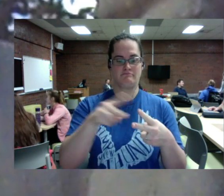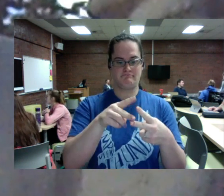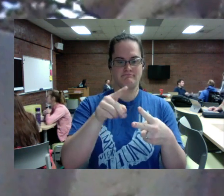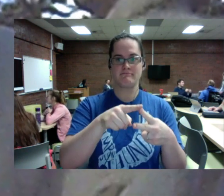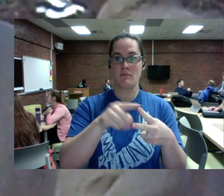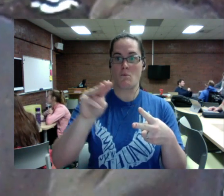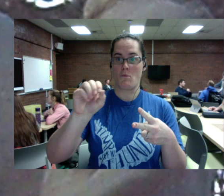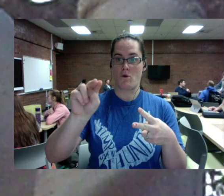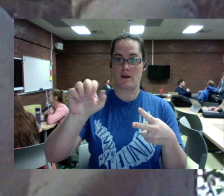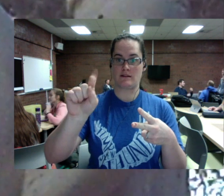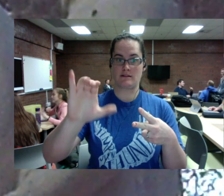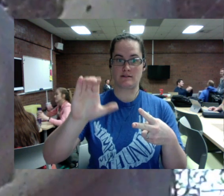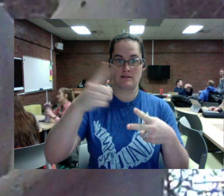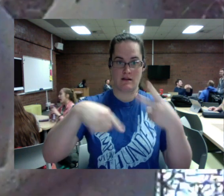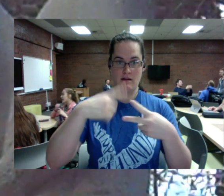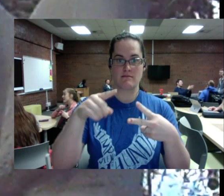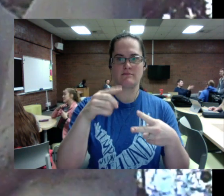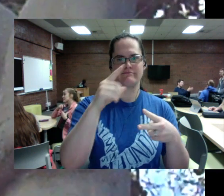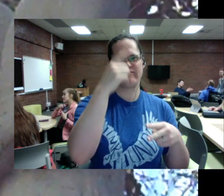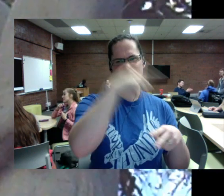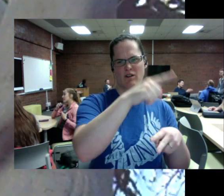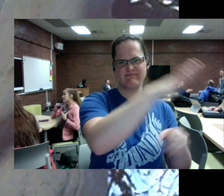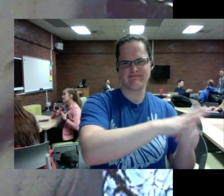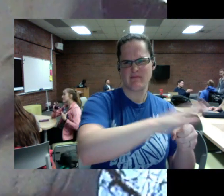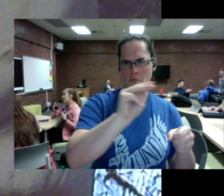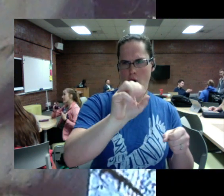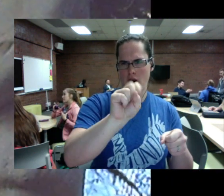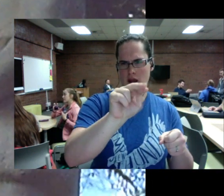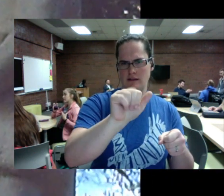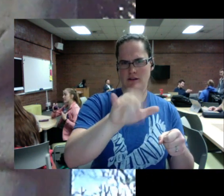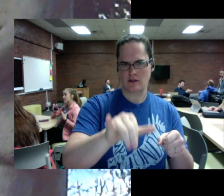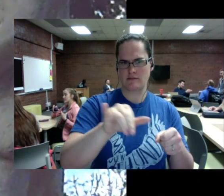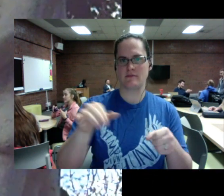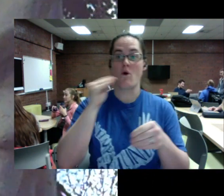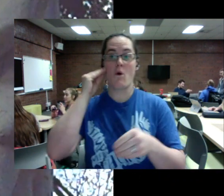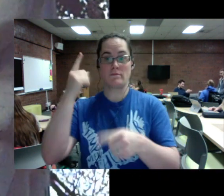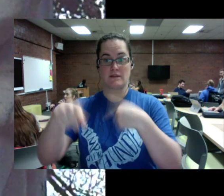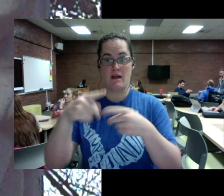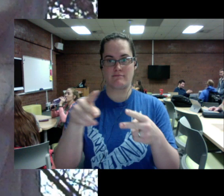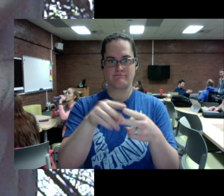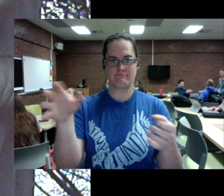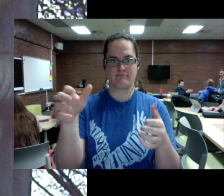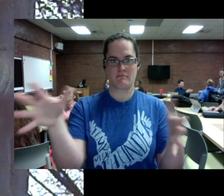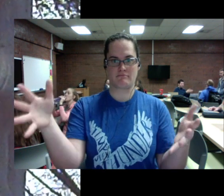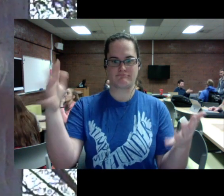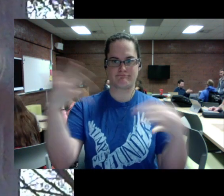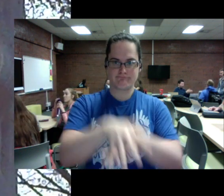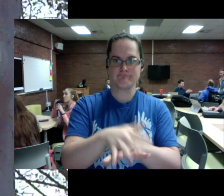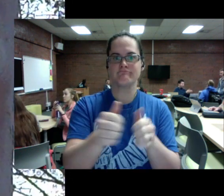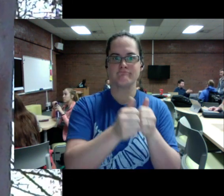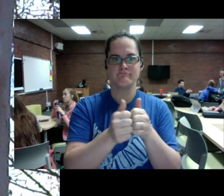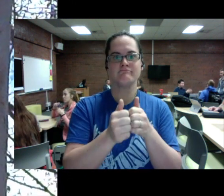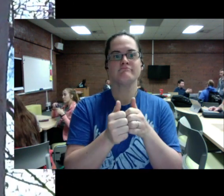communication that was a mixture of monastic sign, which the monks used in the monastery to keep their vow of silence, and home signs, which the